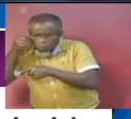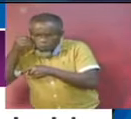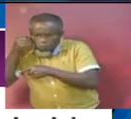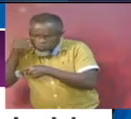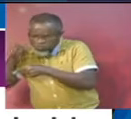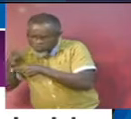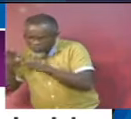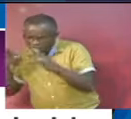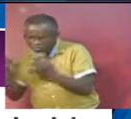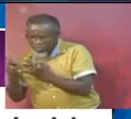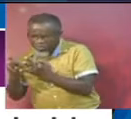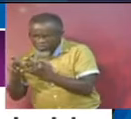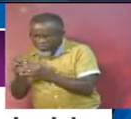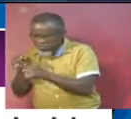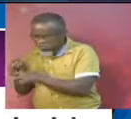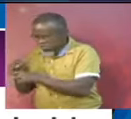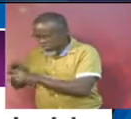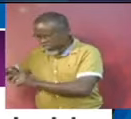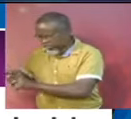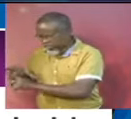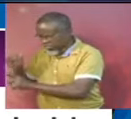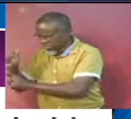brand?